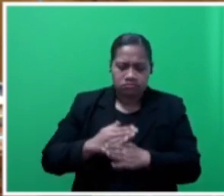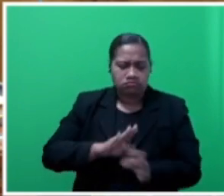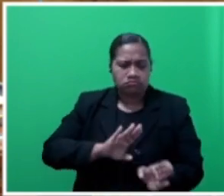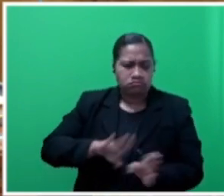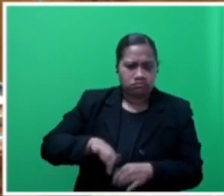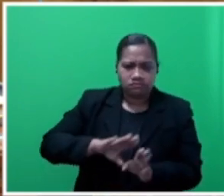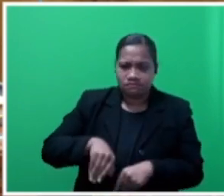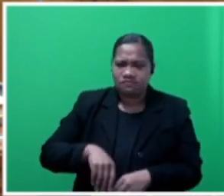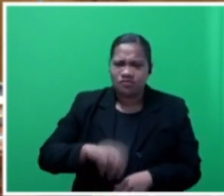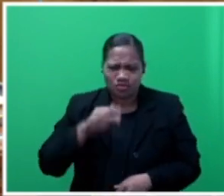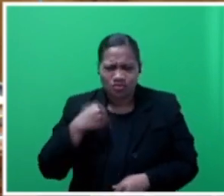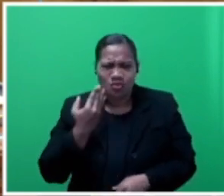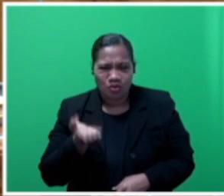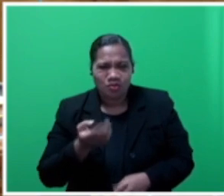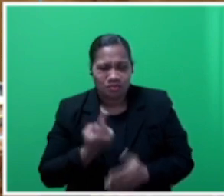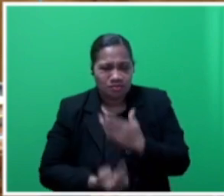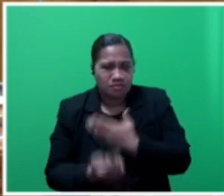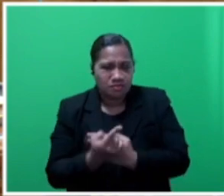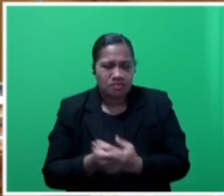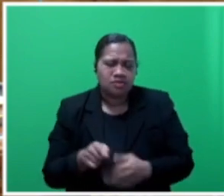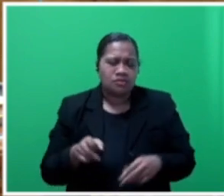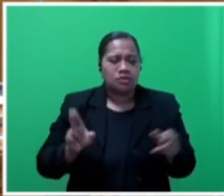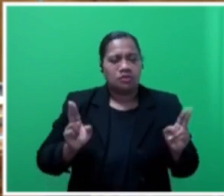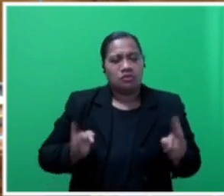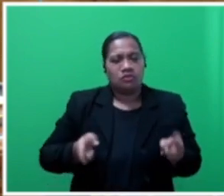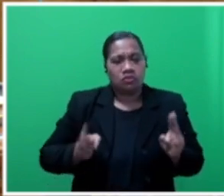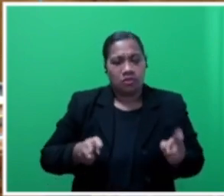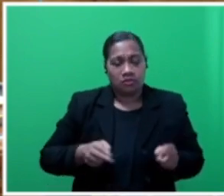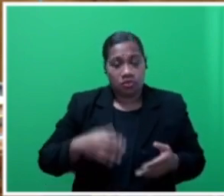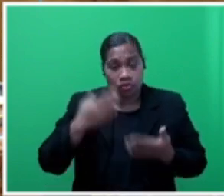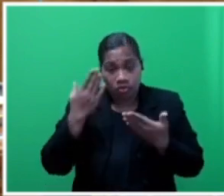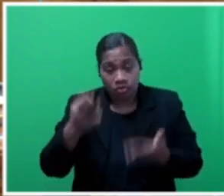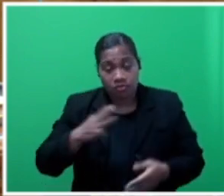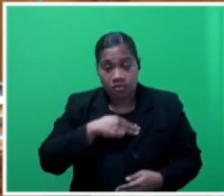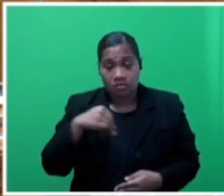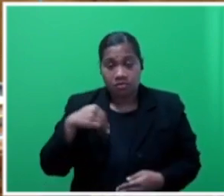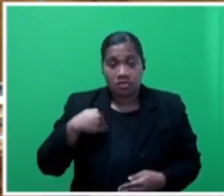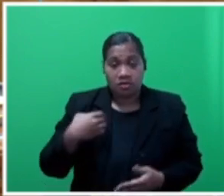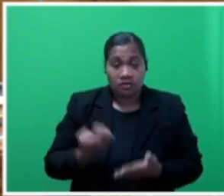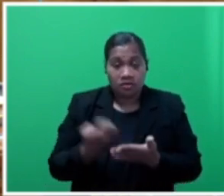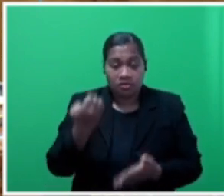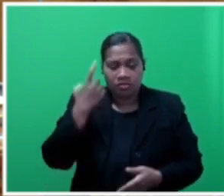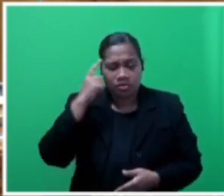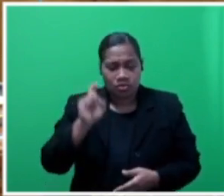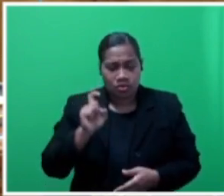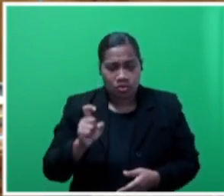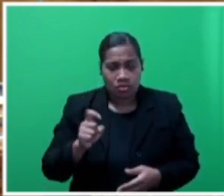So it has been the norm of the Honourable Minister of Economy to call members of this side of the House